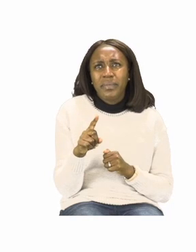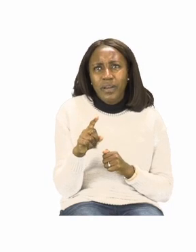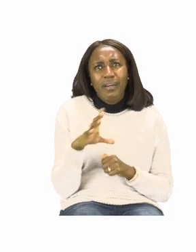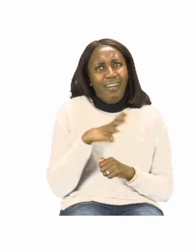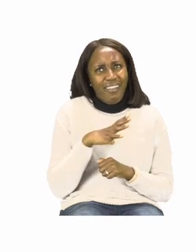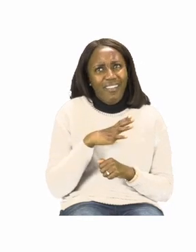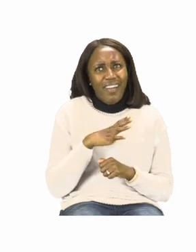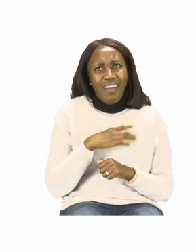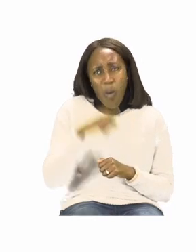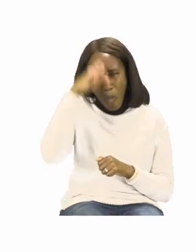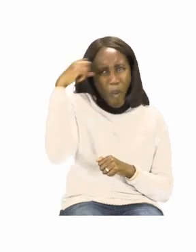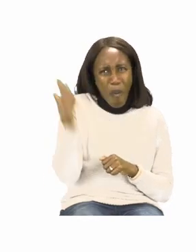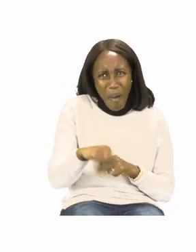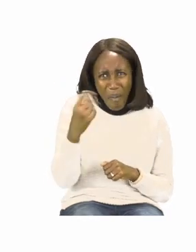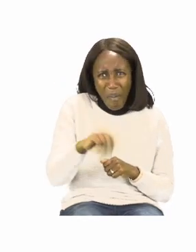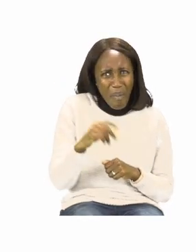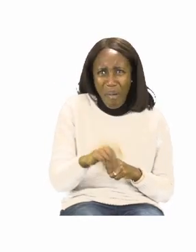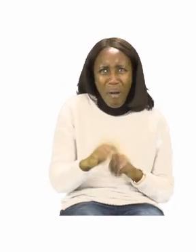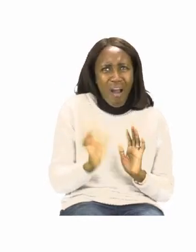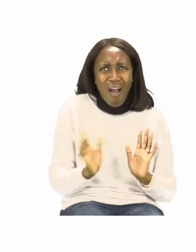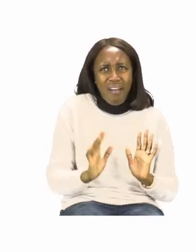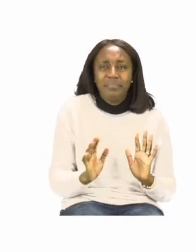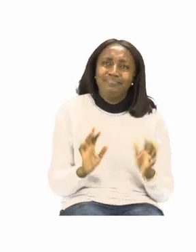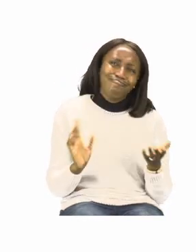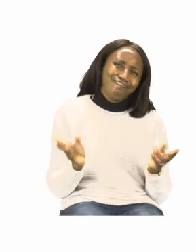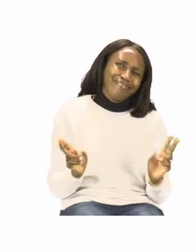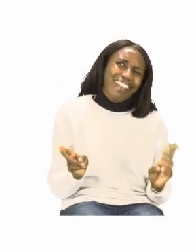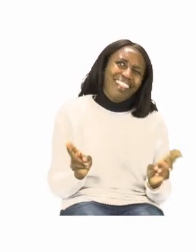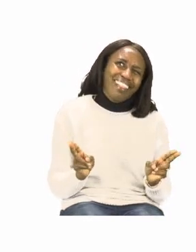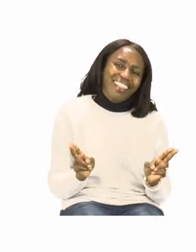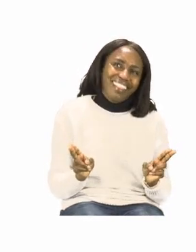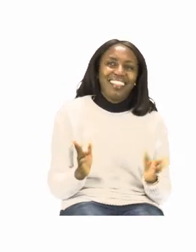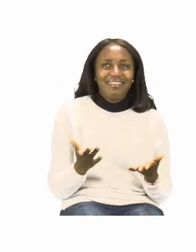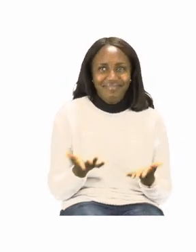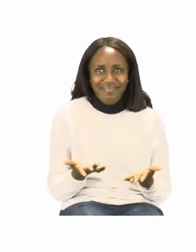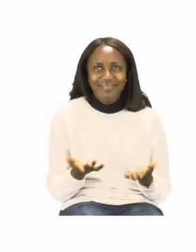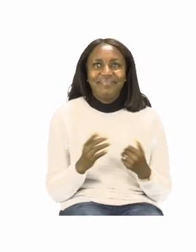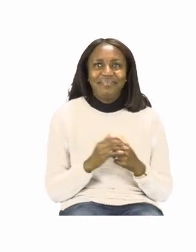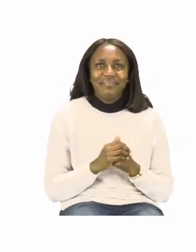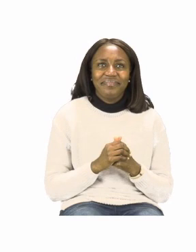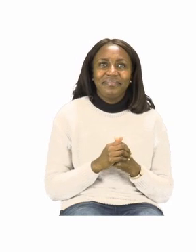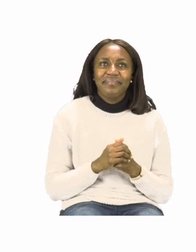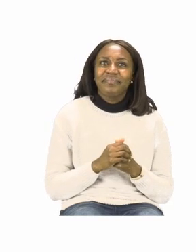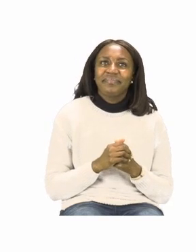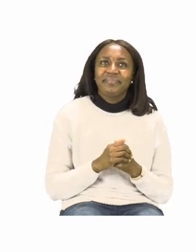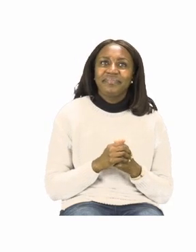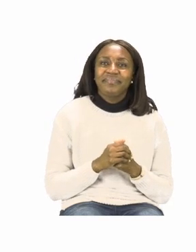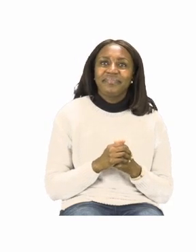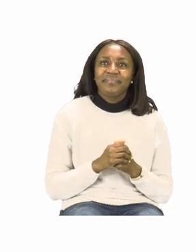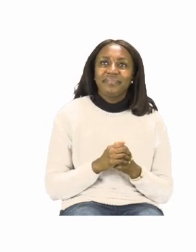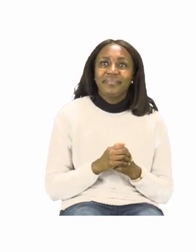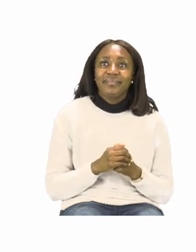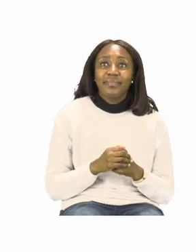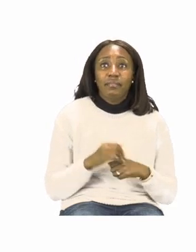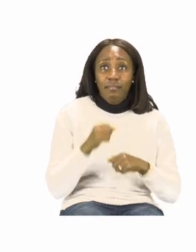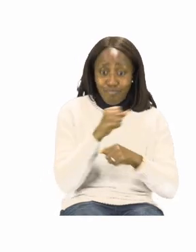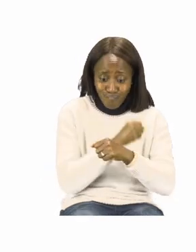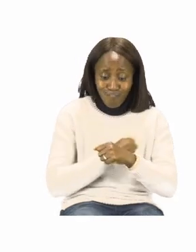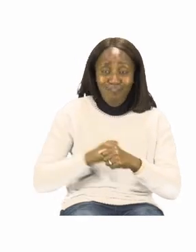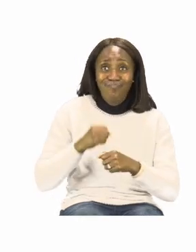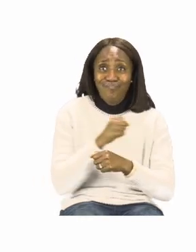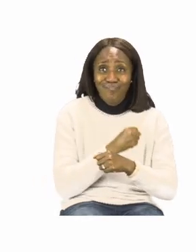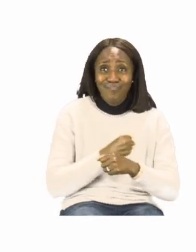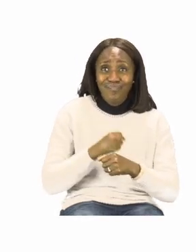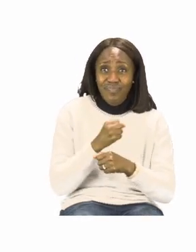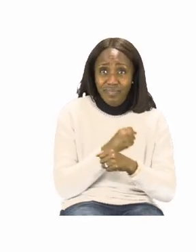warm temperature. Not too high, but just enough for comfort. The word cook